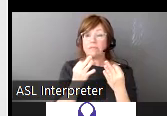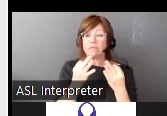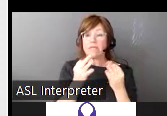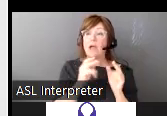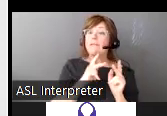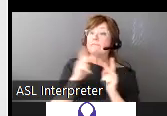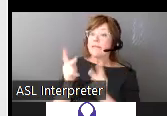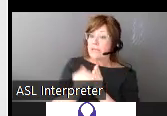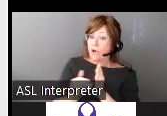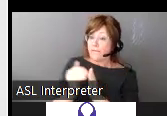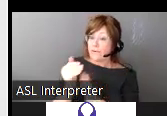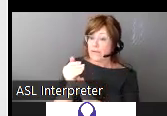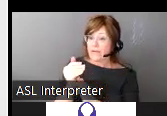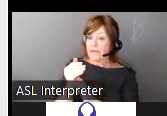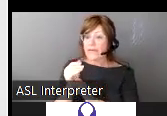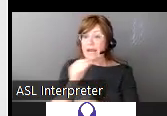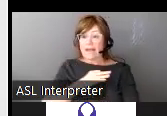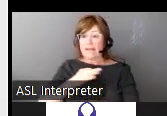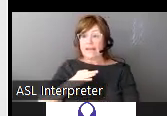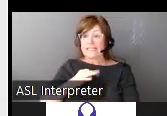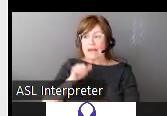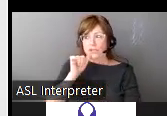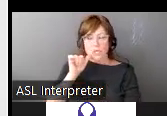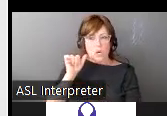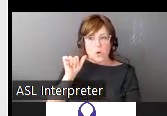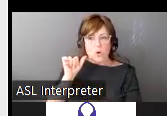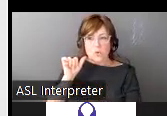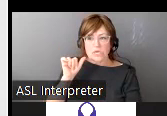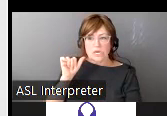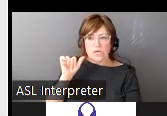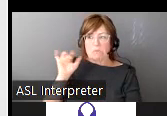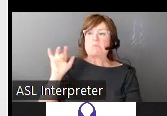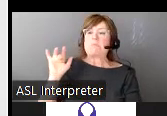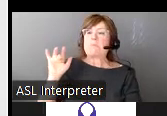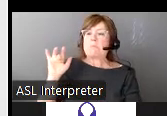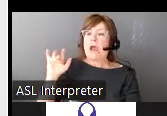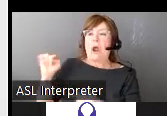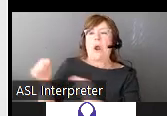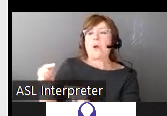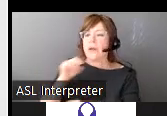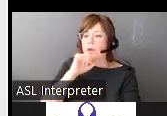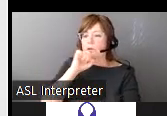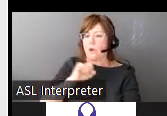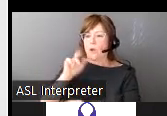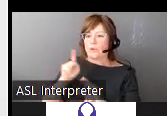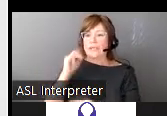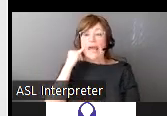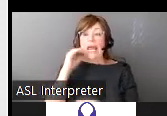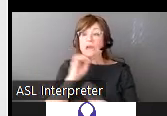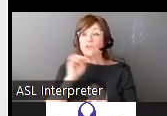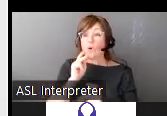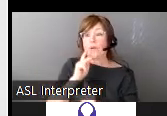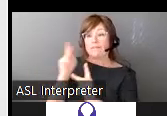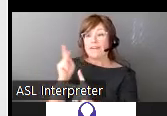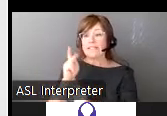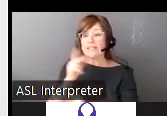adults often, the workers will not dare to hurt the older people. If no one visits you in 9 years, even if the